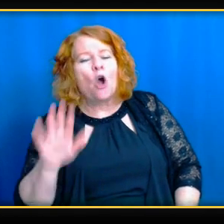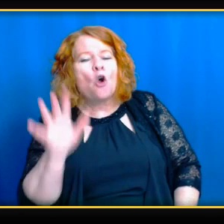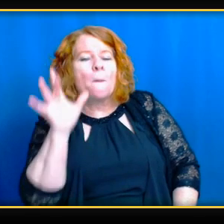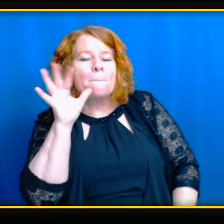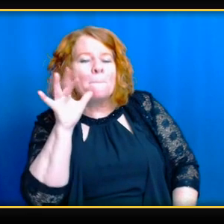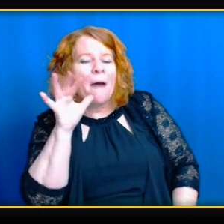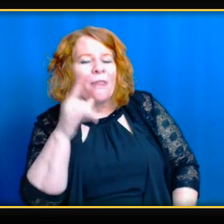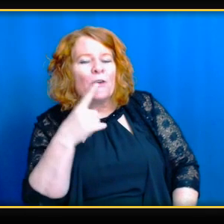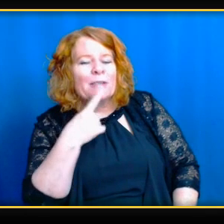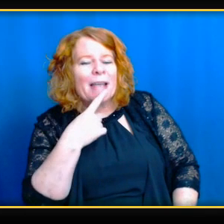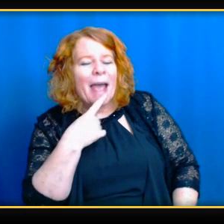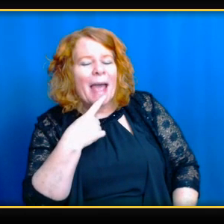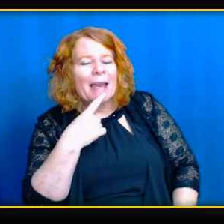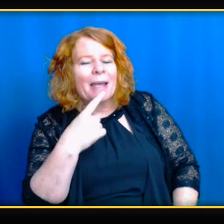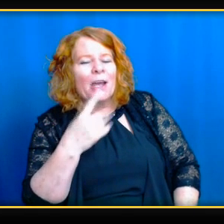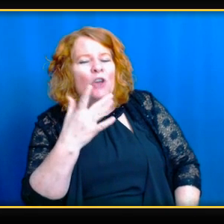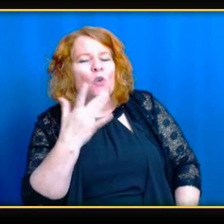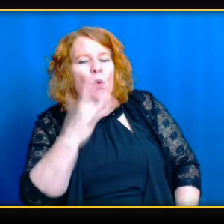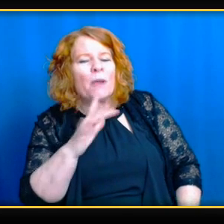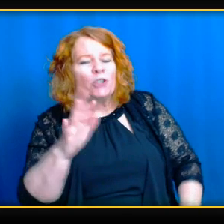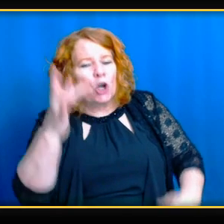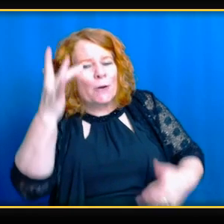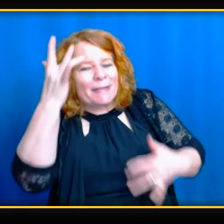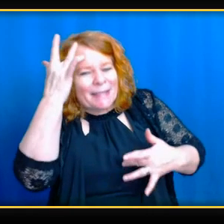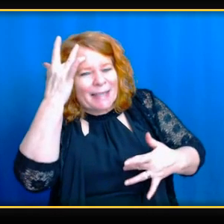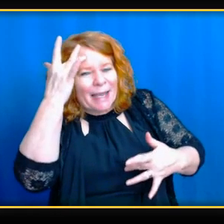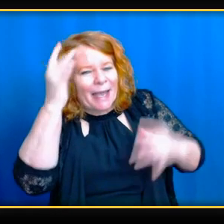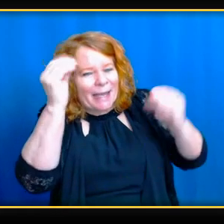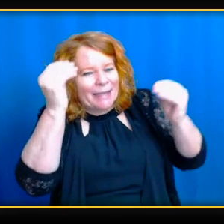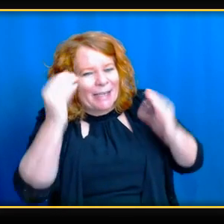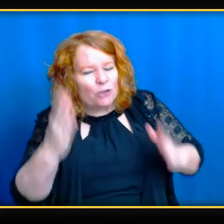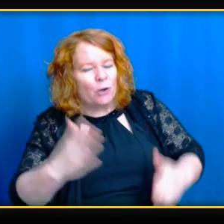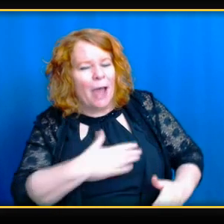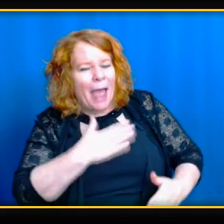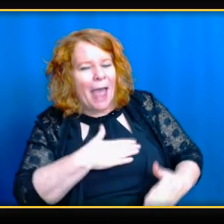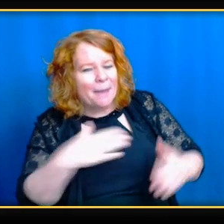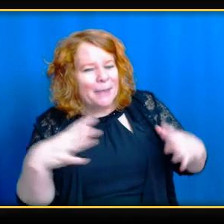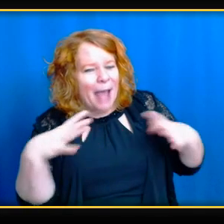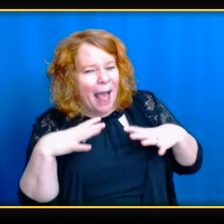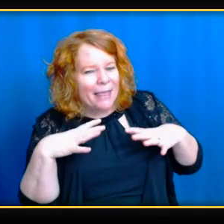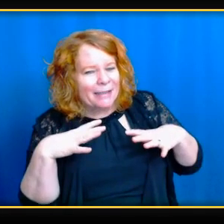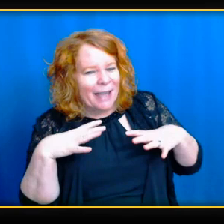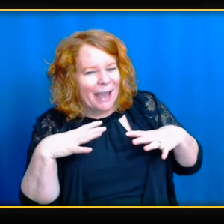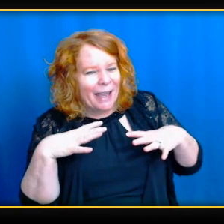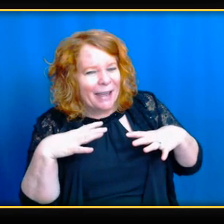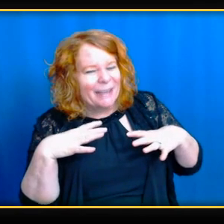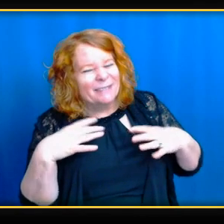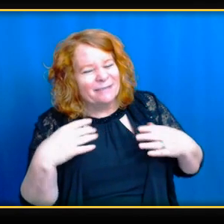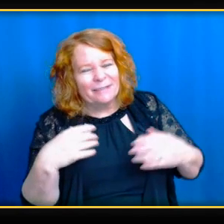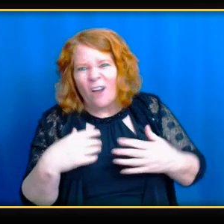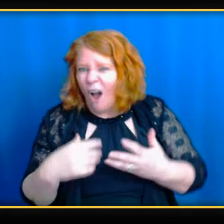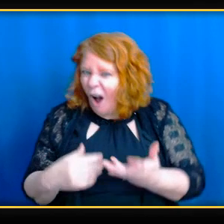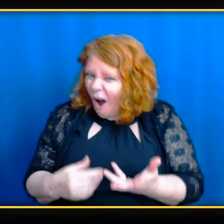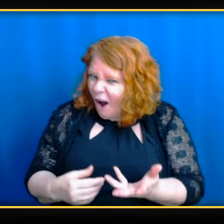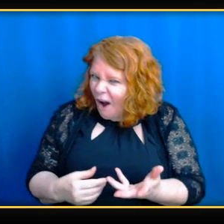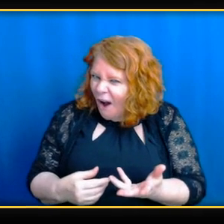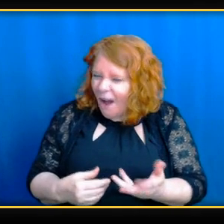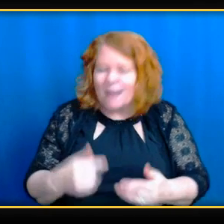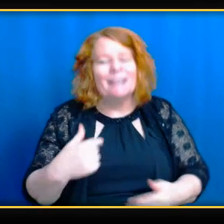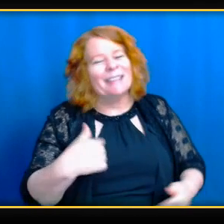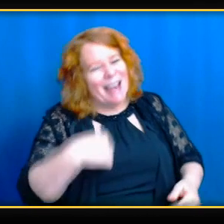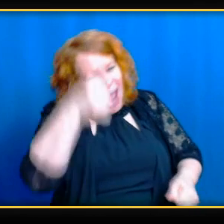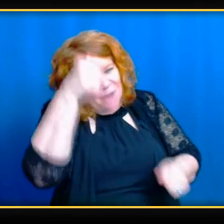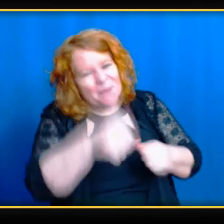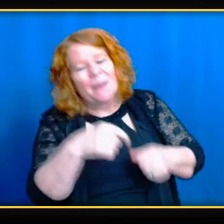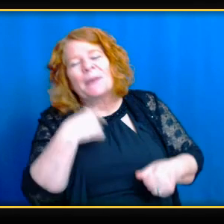to wish her sick teacher a happy holiday. And I remember saying to her, tell your mother thank you